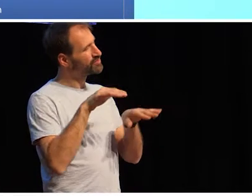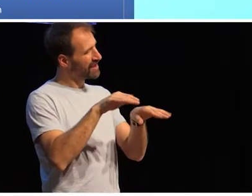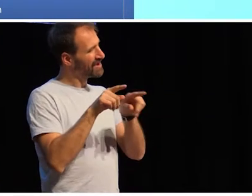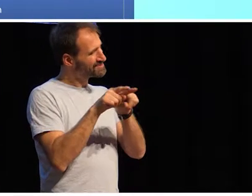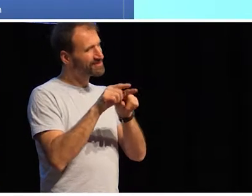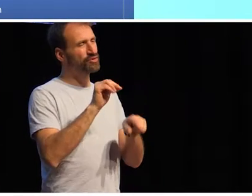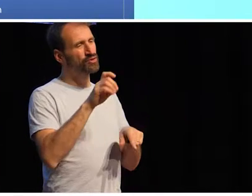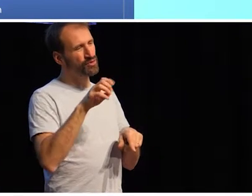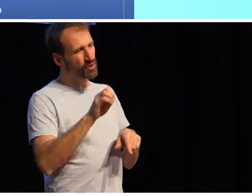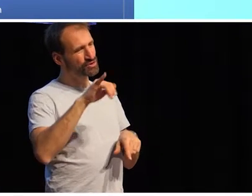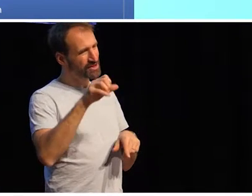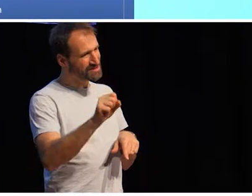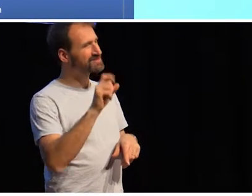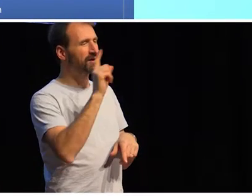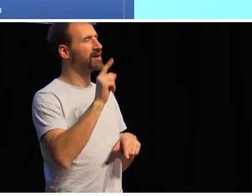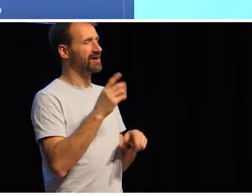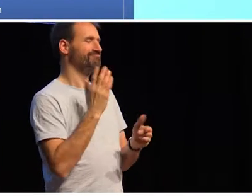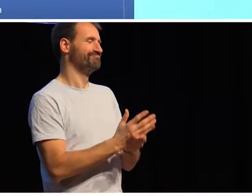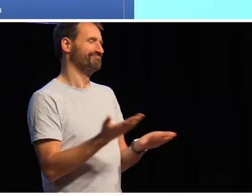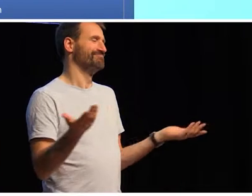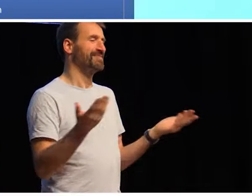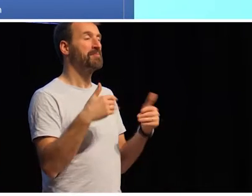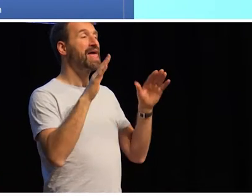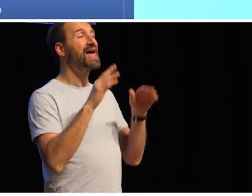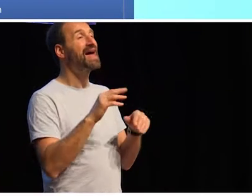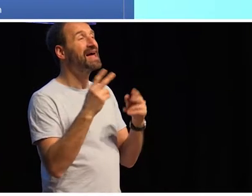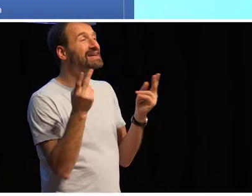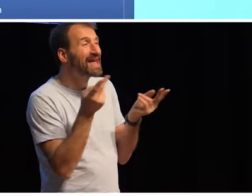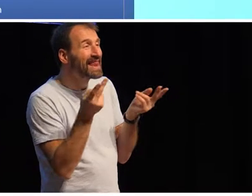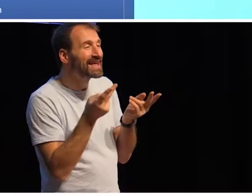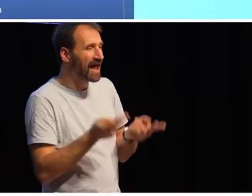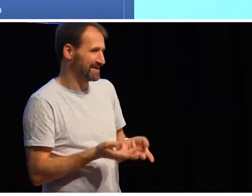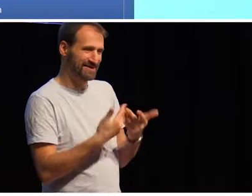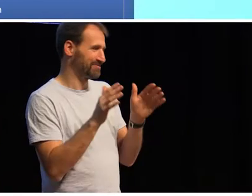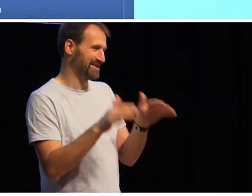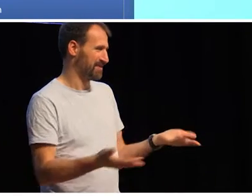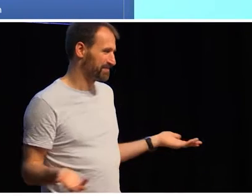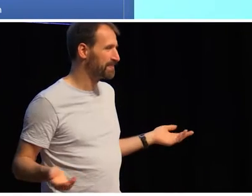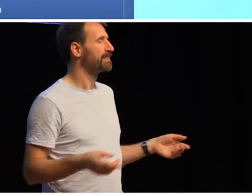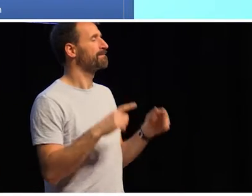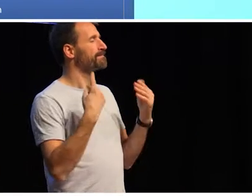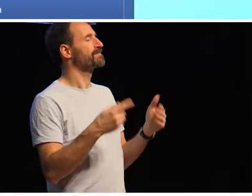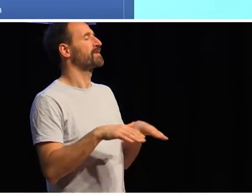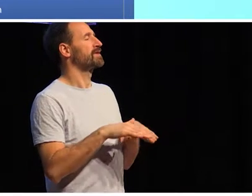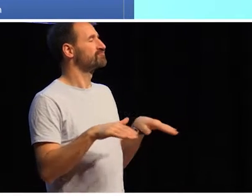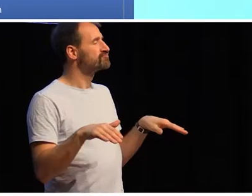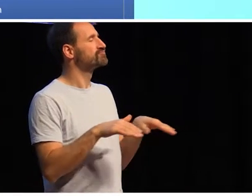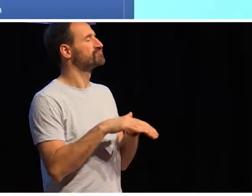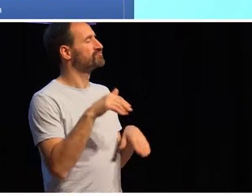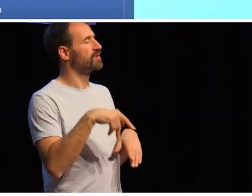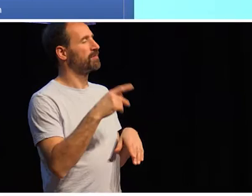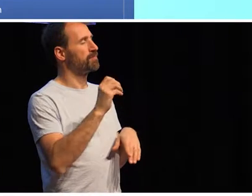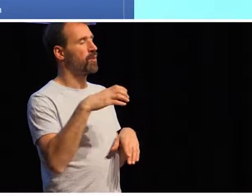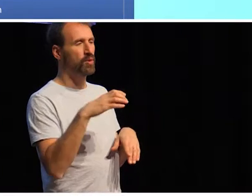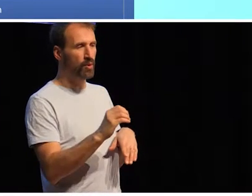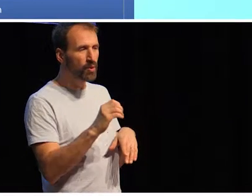this is basically where the similarities end. So on the bottom, you have the POCO libraries, which gives you all the basic things that you